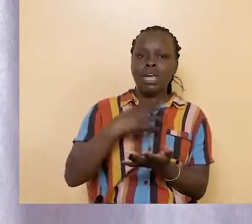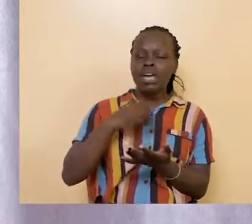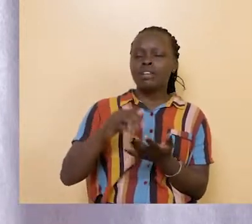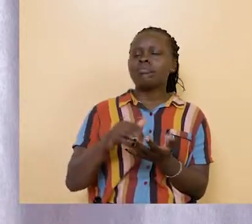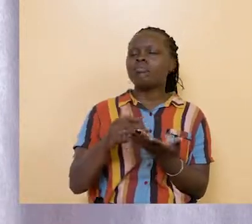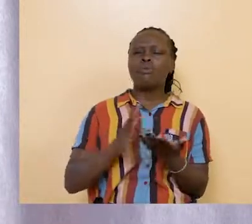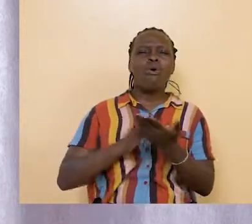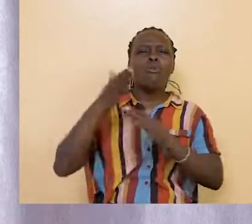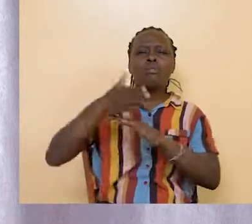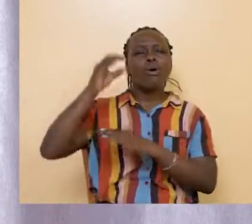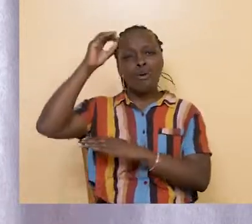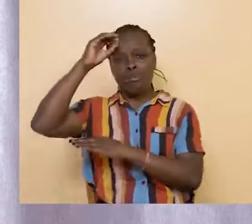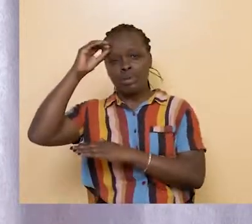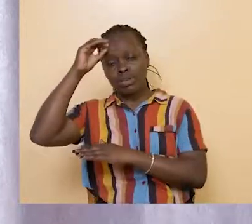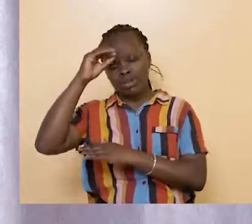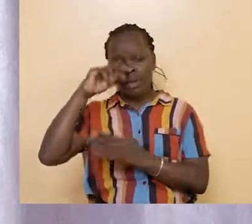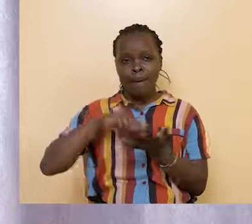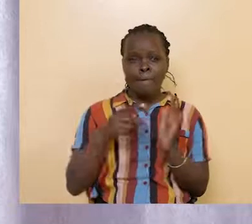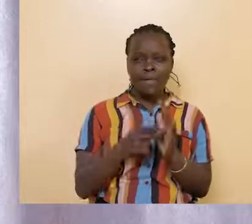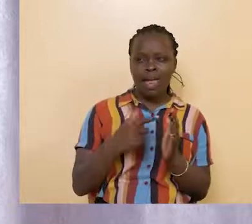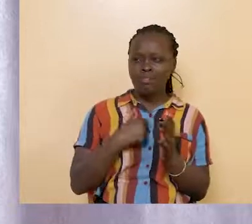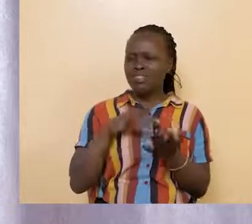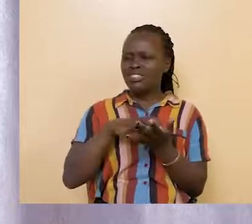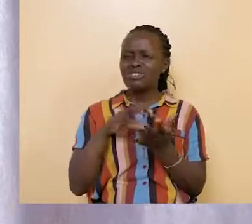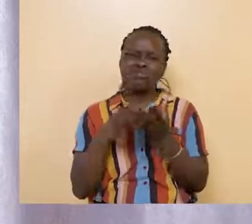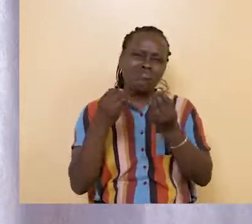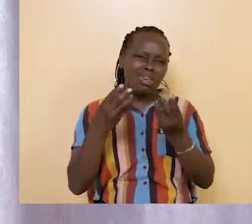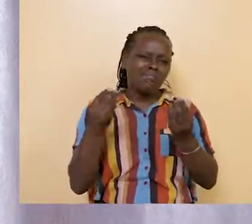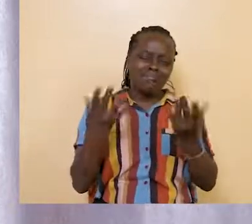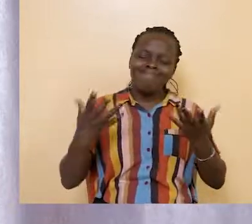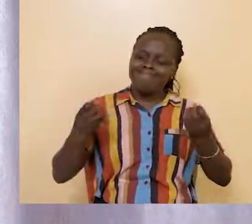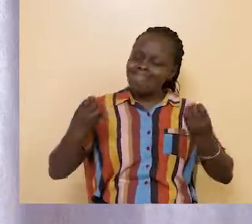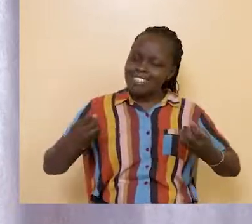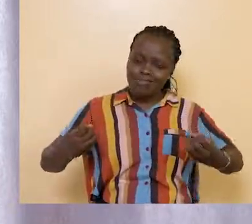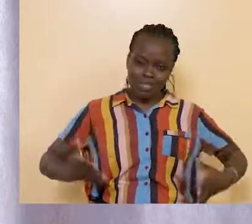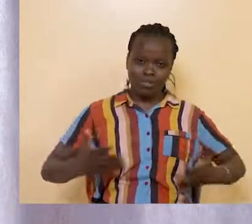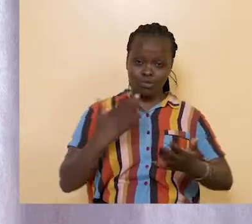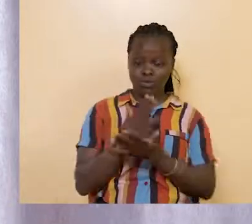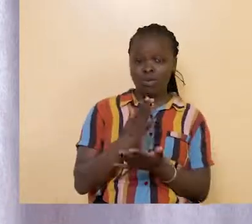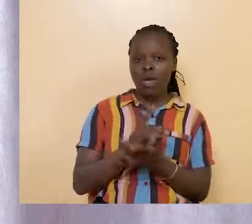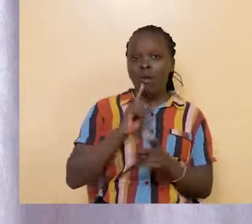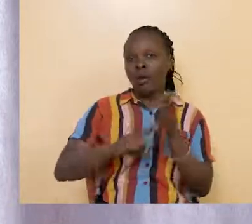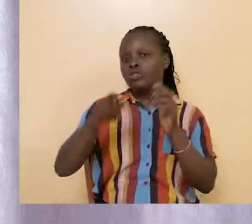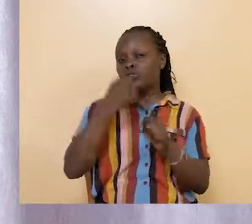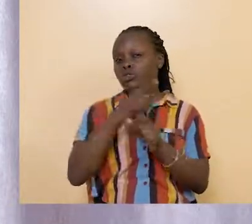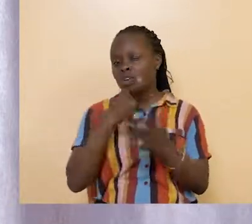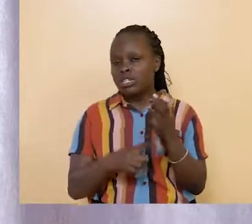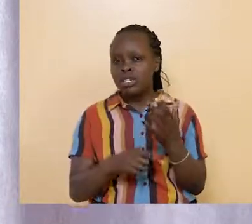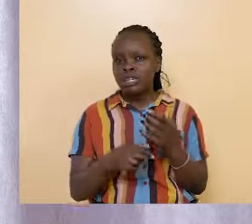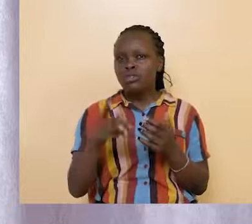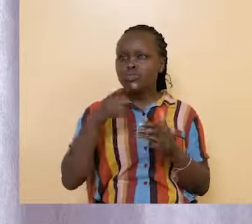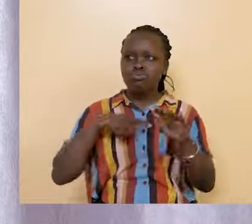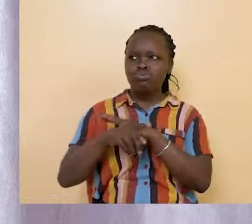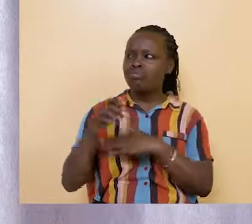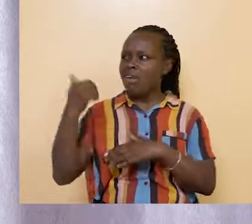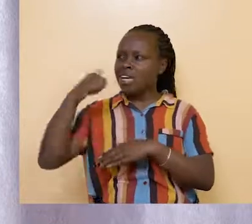offer opinions on issues. Now, there's no shortage of issues that require your voice and your opinion. All you need to do is get on any